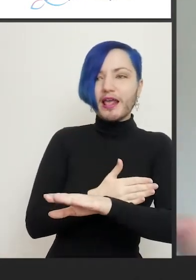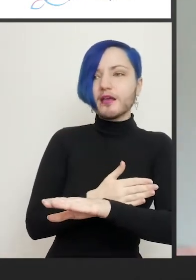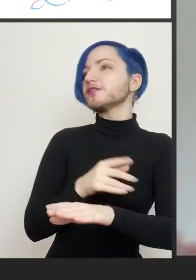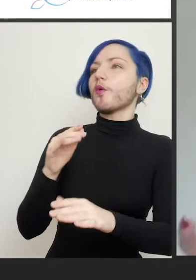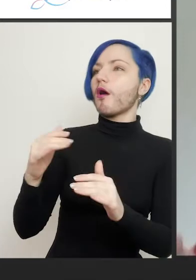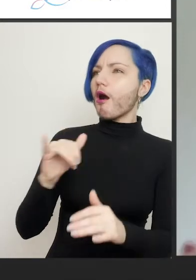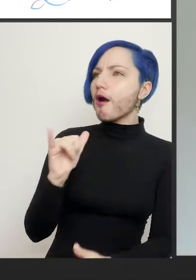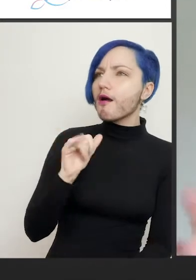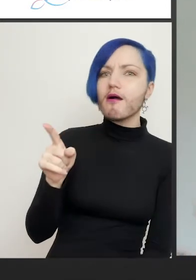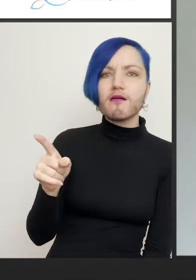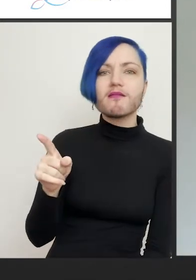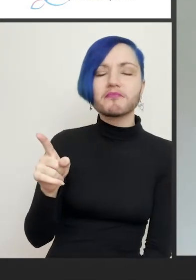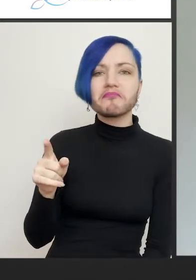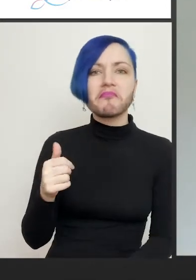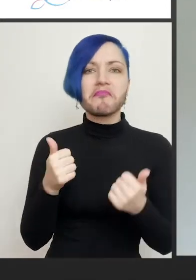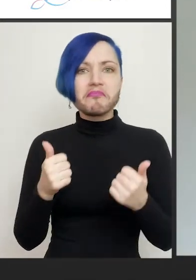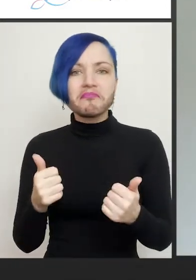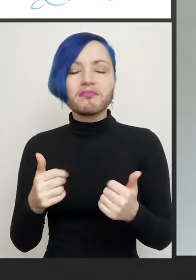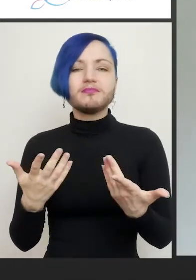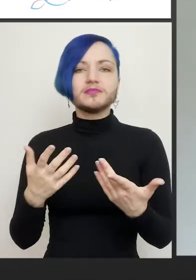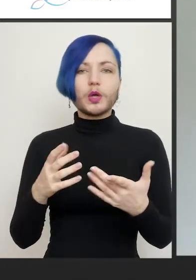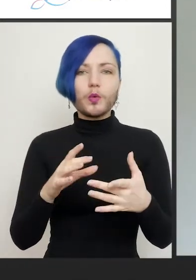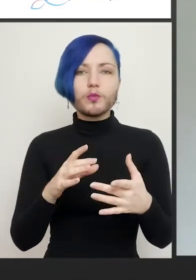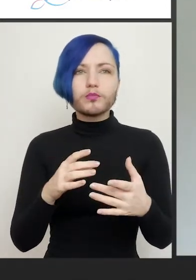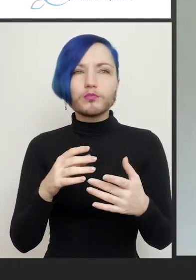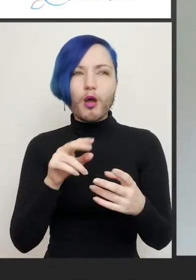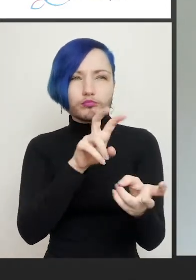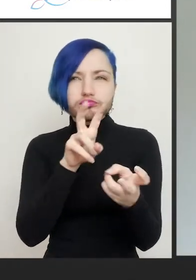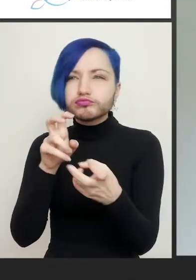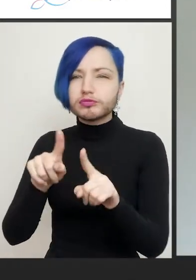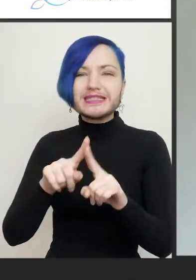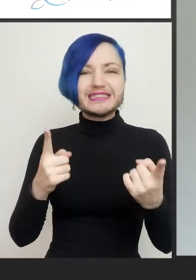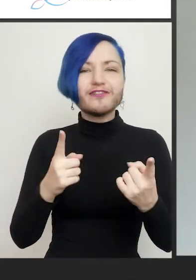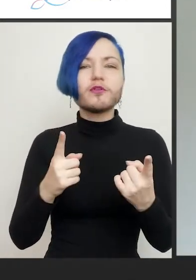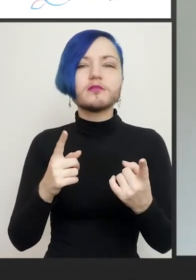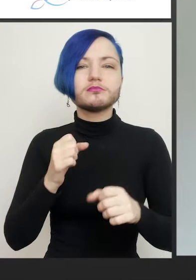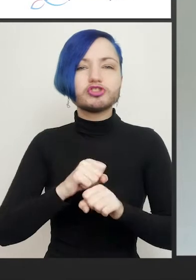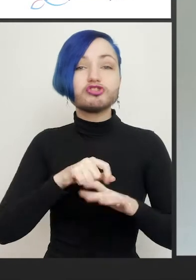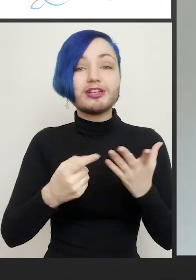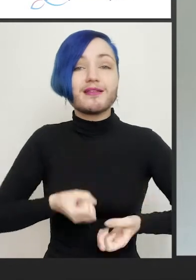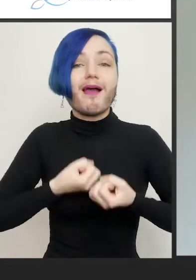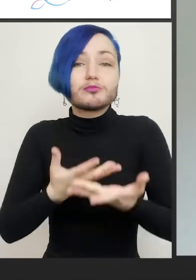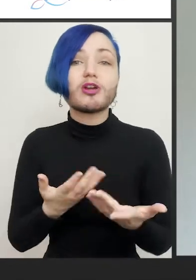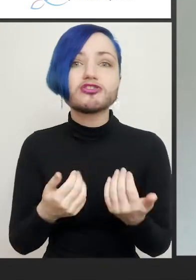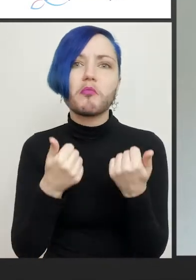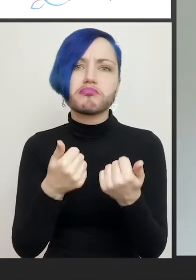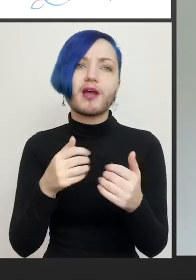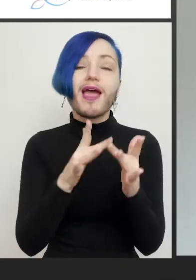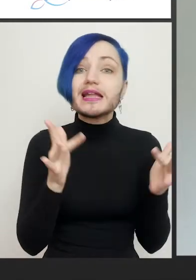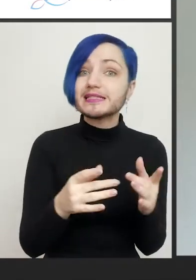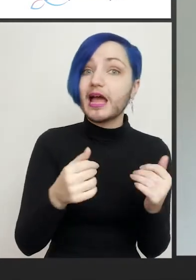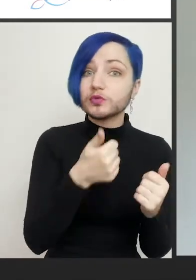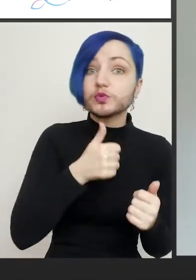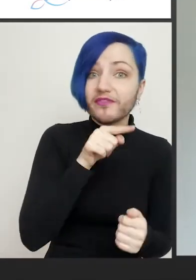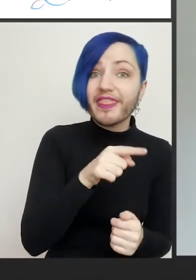being open to other people, other trans people's interpretations of gender is really important. The internet's really good for that. Social media is really good for that. But